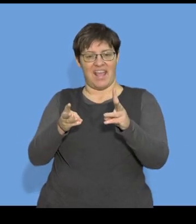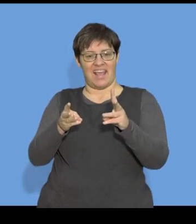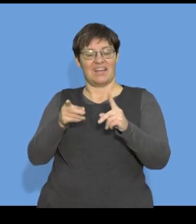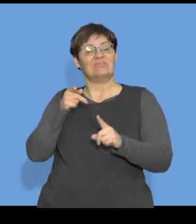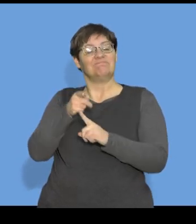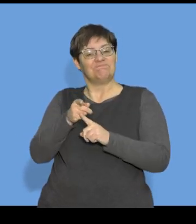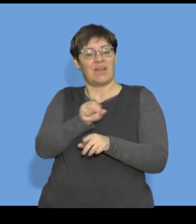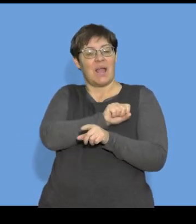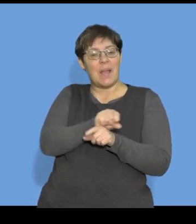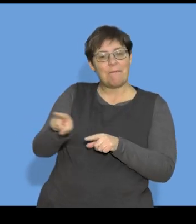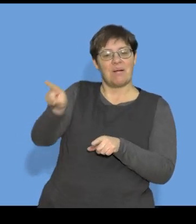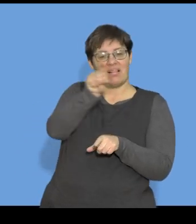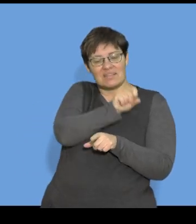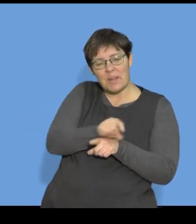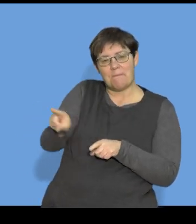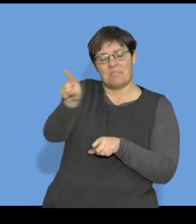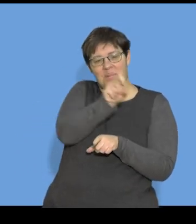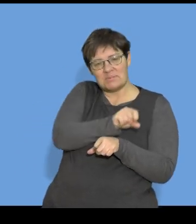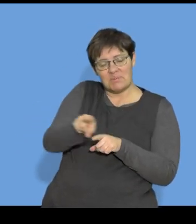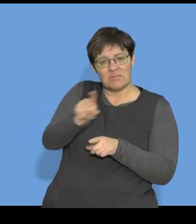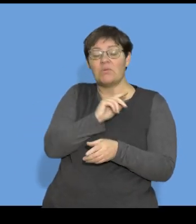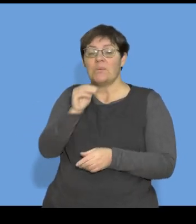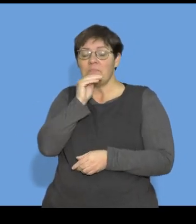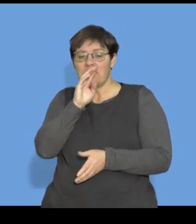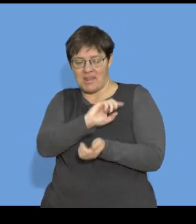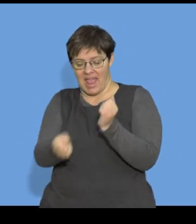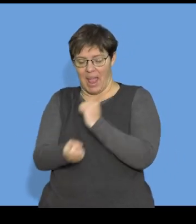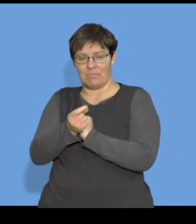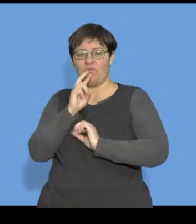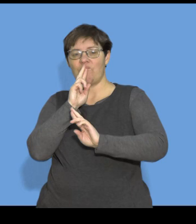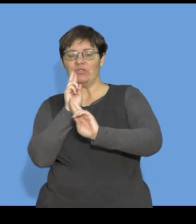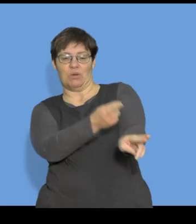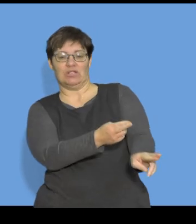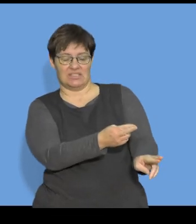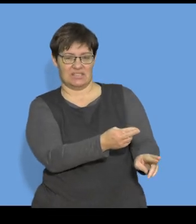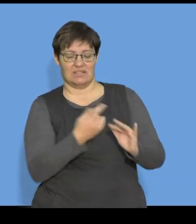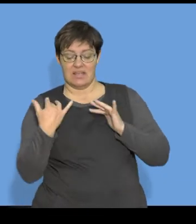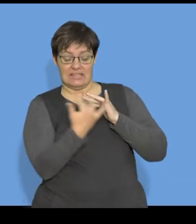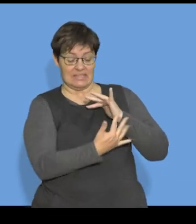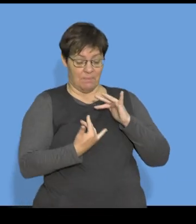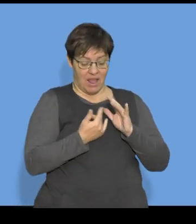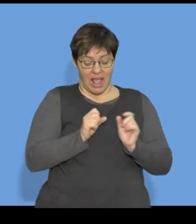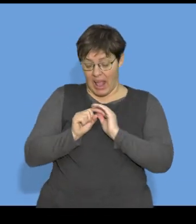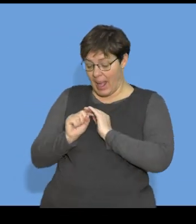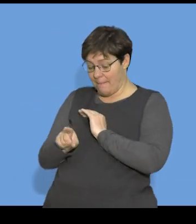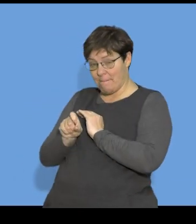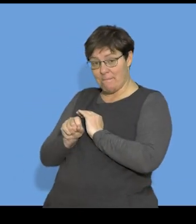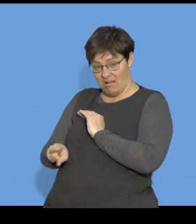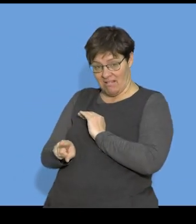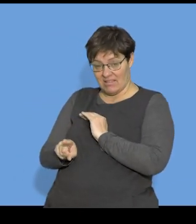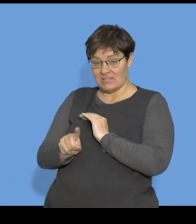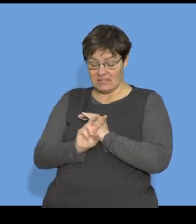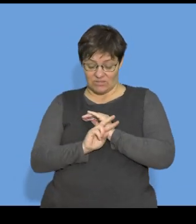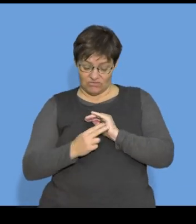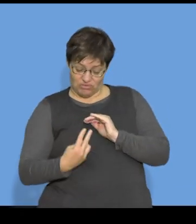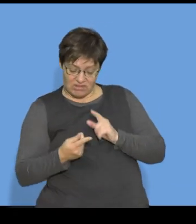which the impulse is transmitted to bring about response to the stimuli. Now, when I give you this definition, you